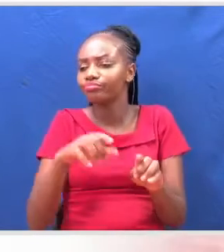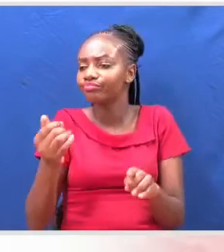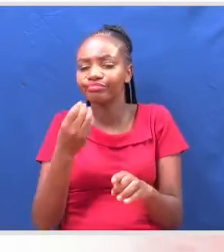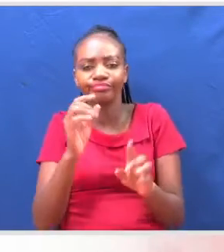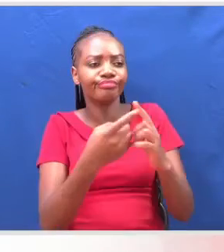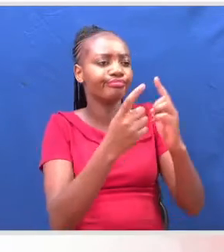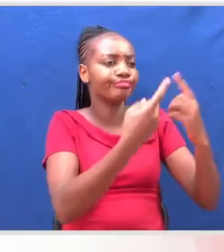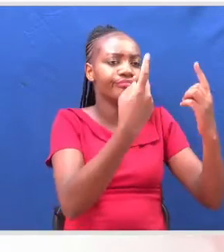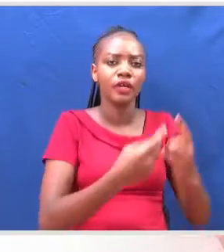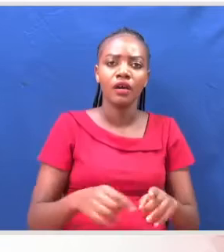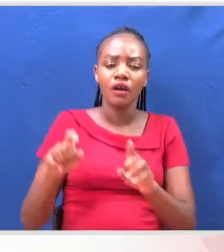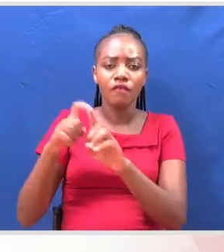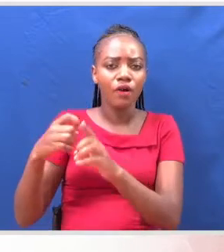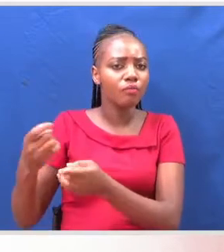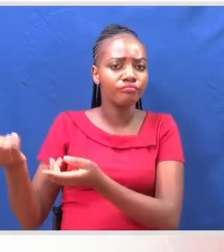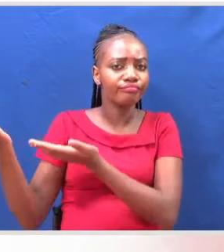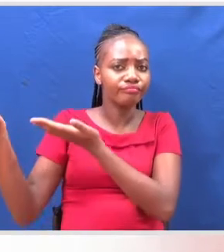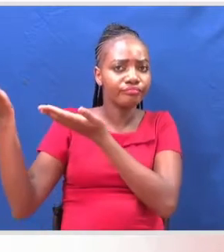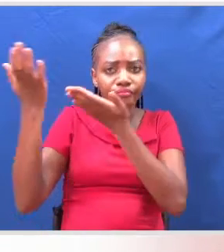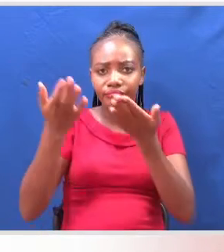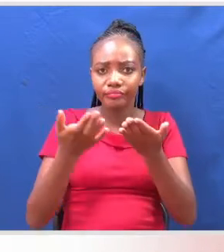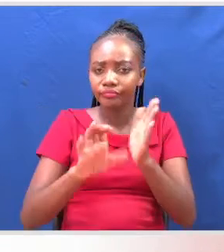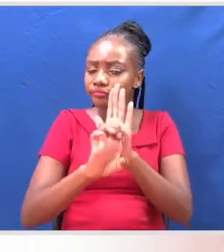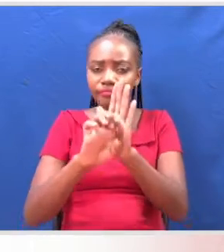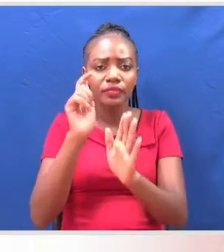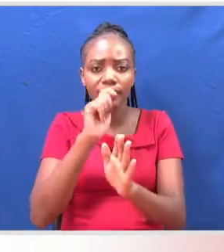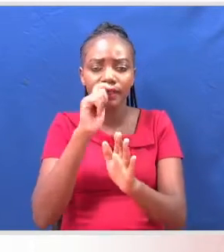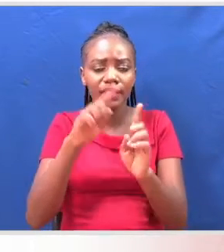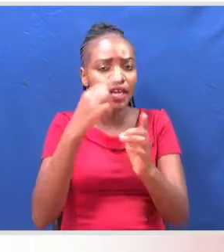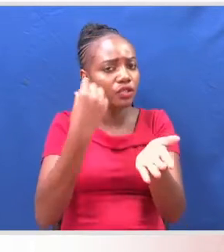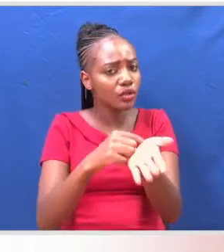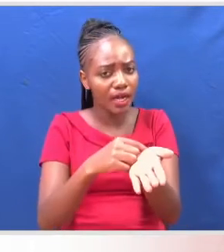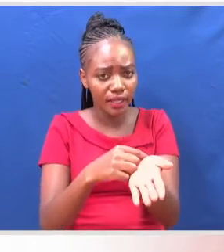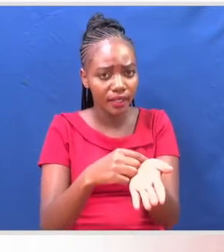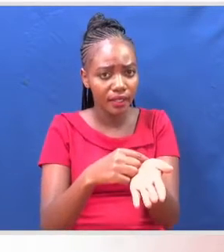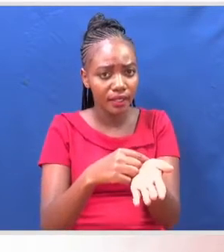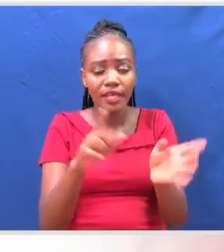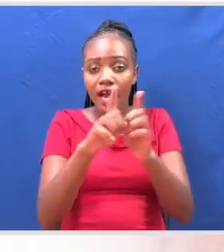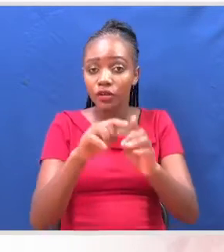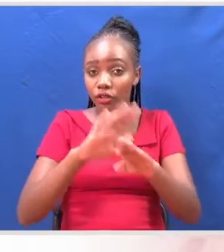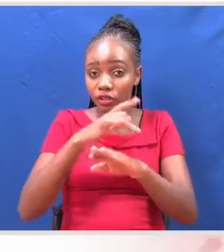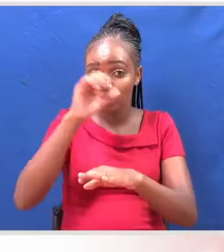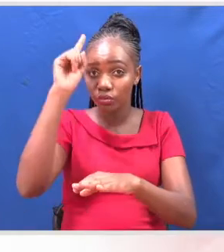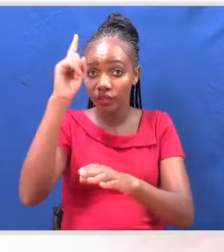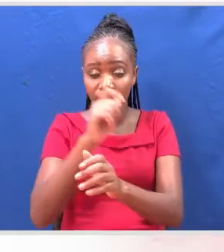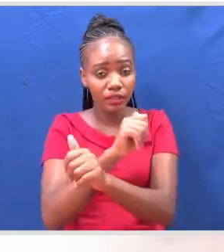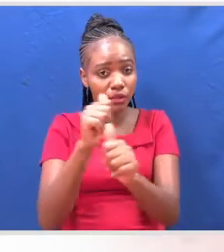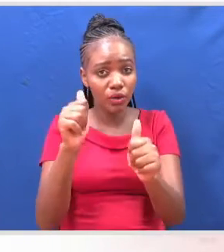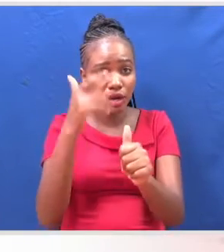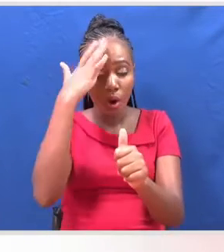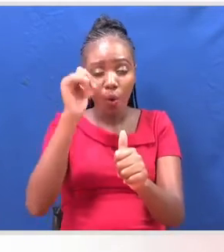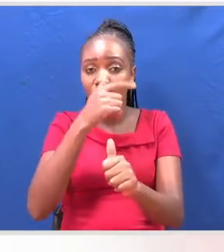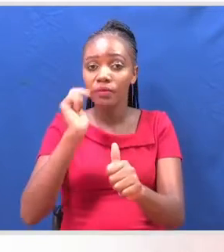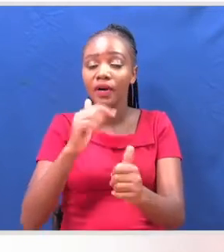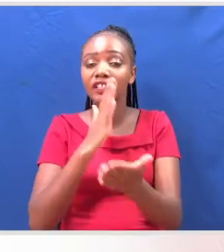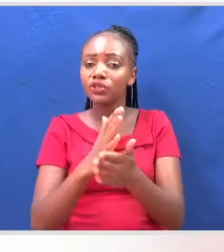kutoka nchi jirani za Tanzania na Uganda. Ni vizuri tuelewane hivyo. Kwa hivyo lazima